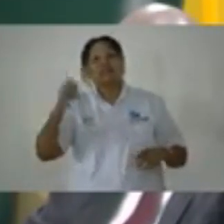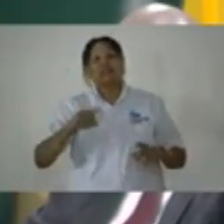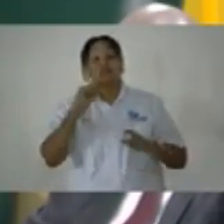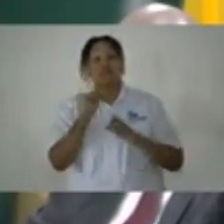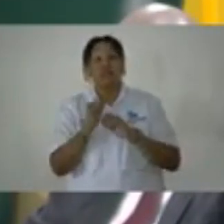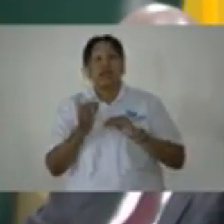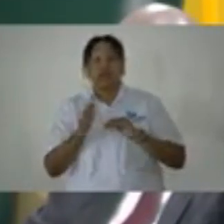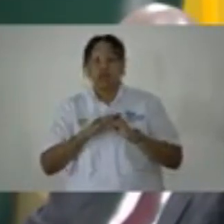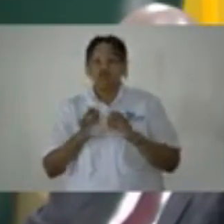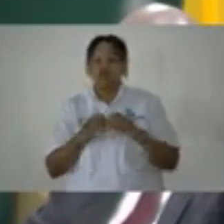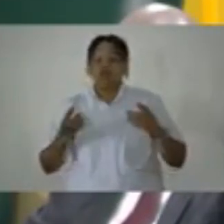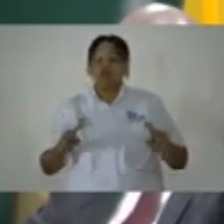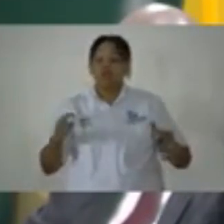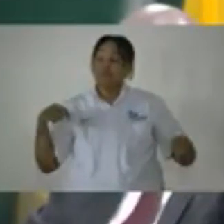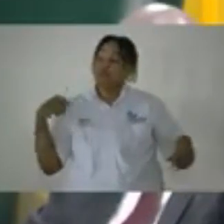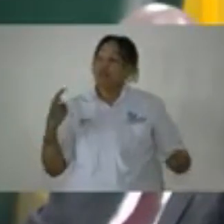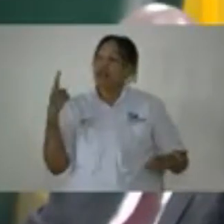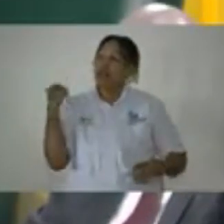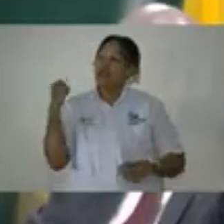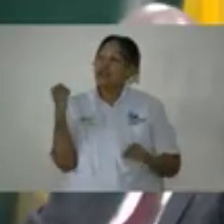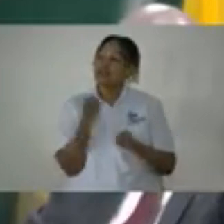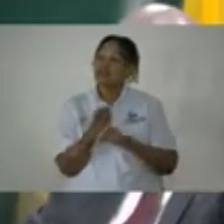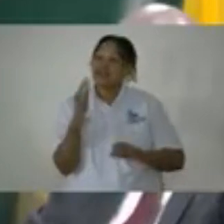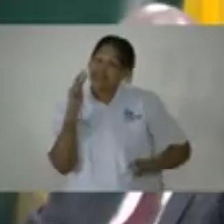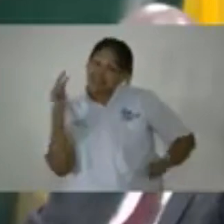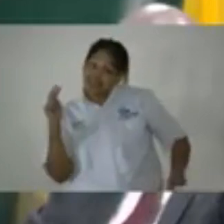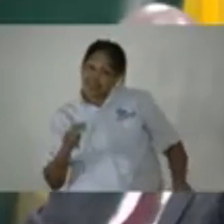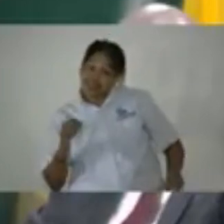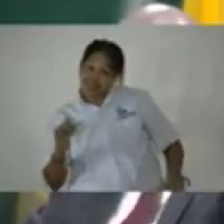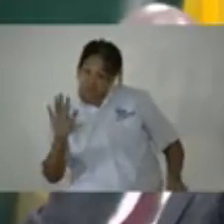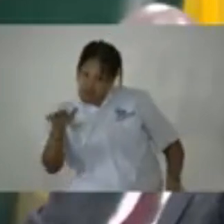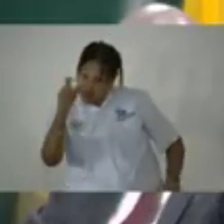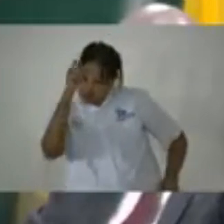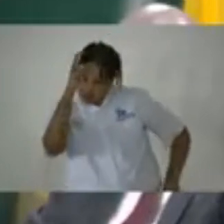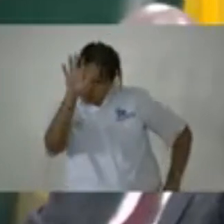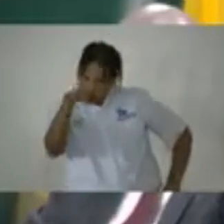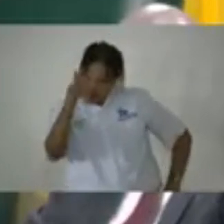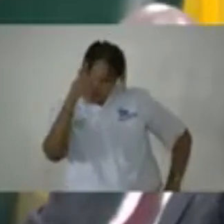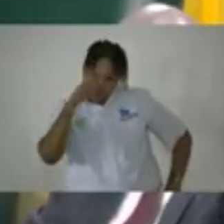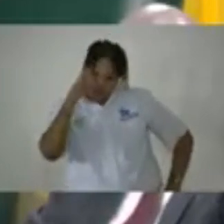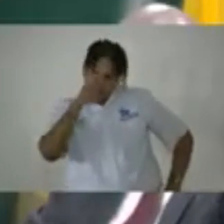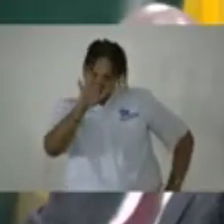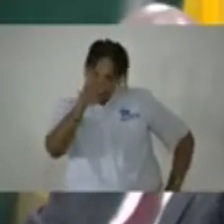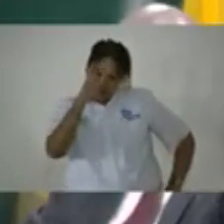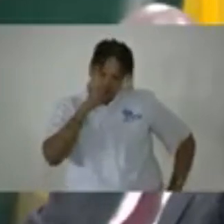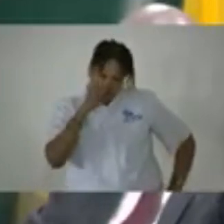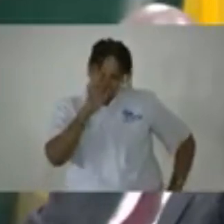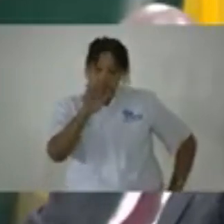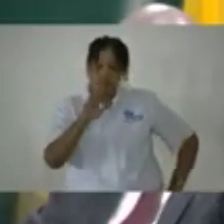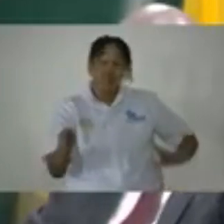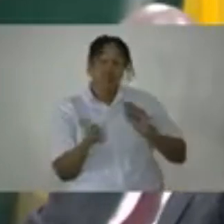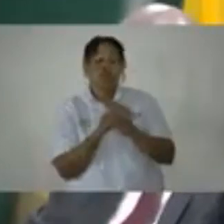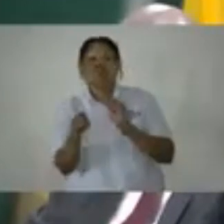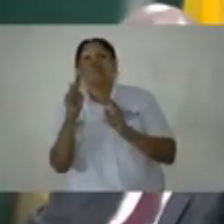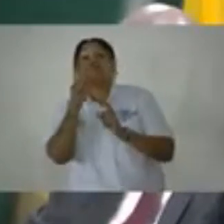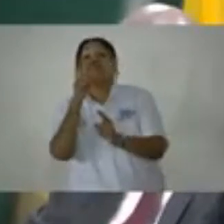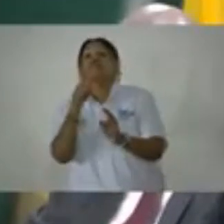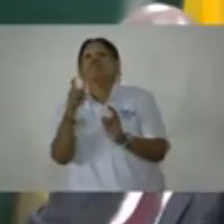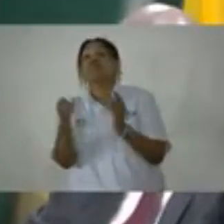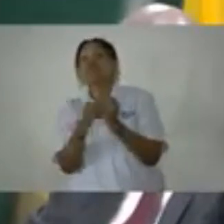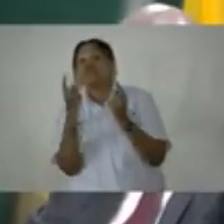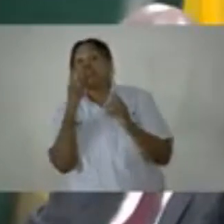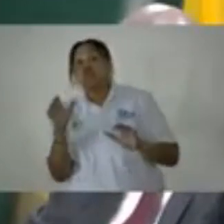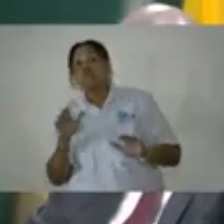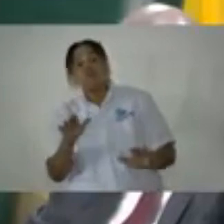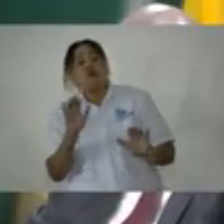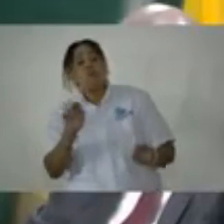17% increase over last year. And in light, hear me now, hear ye, in light of the